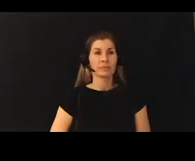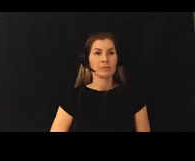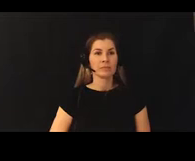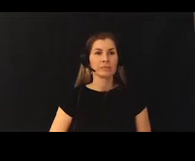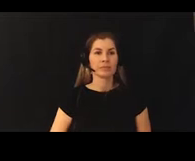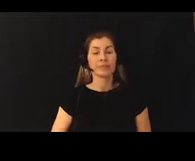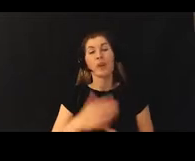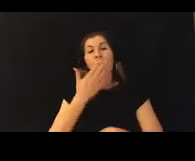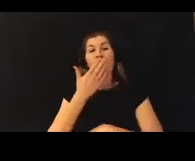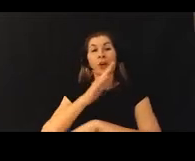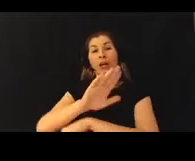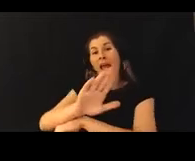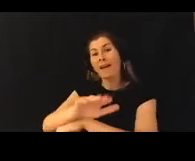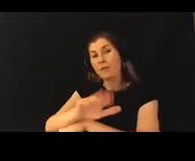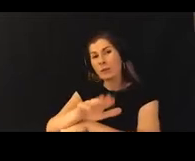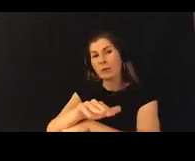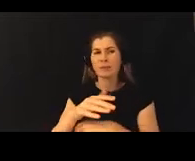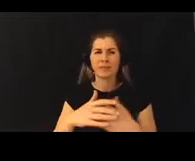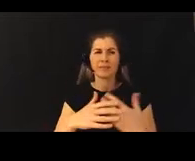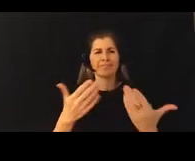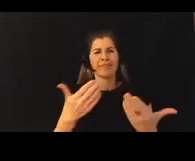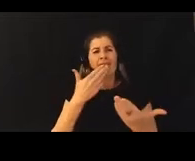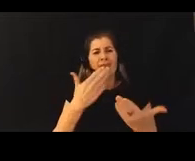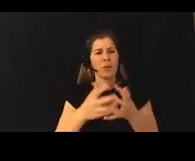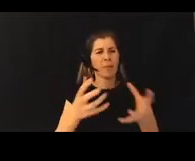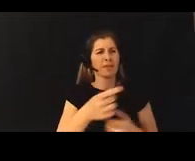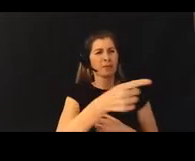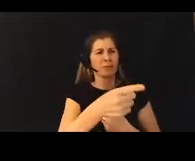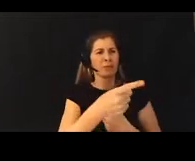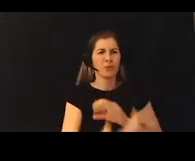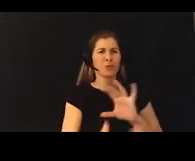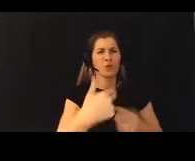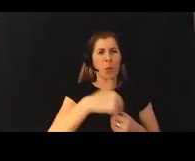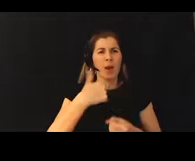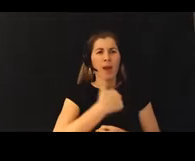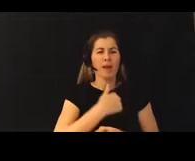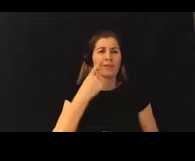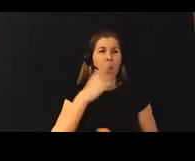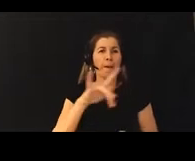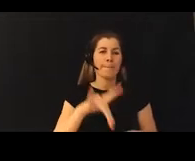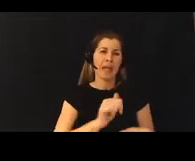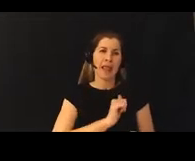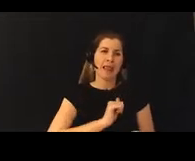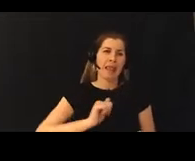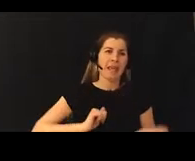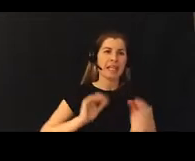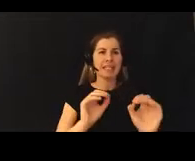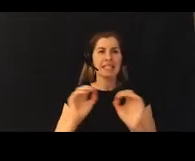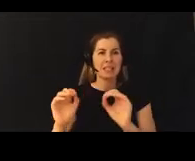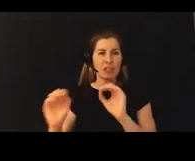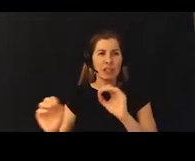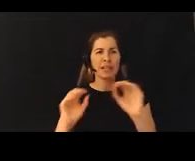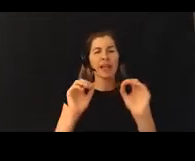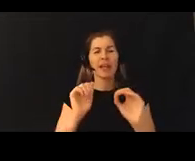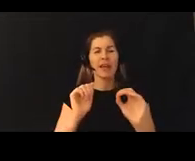Good afternoon, and thank you so much for joining us for the Mid-Atlantic Teaching Artist Virtual Retreat.